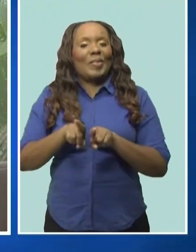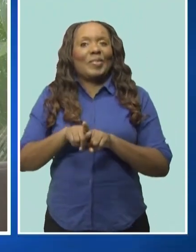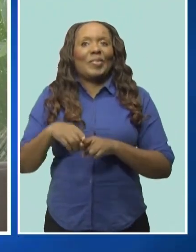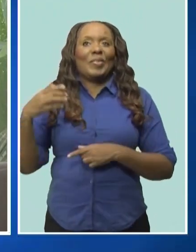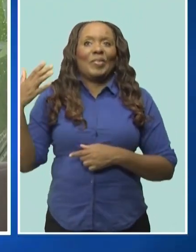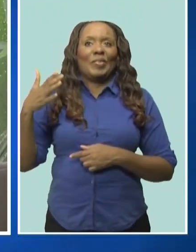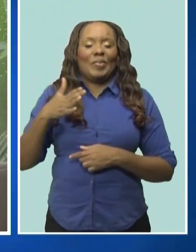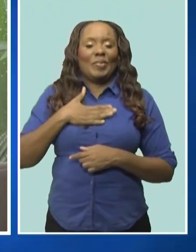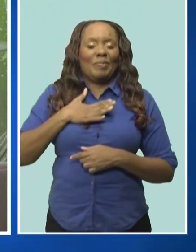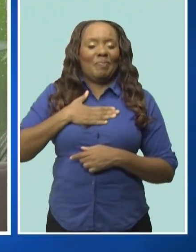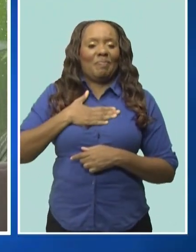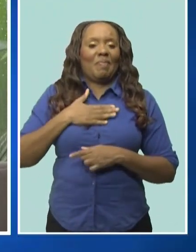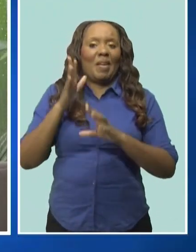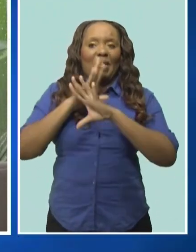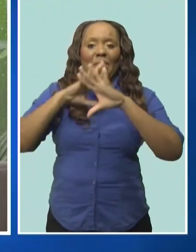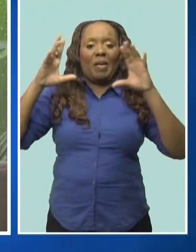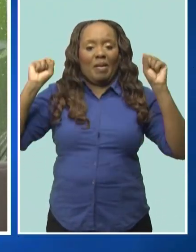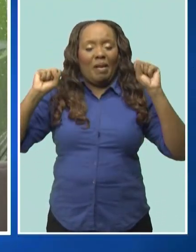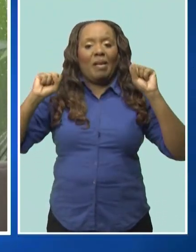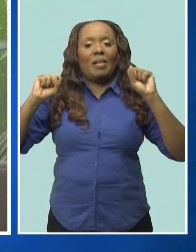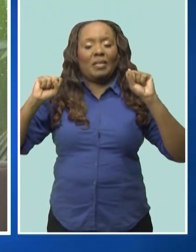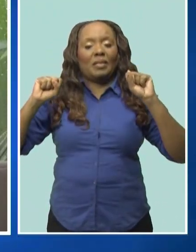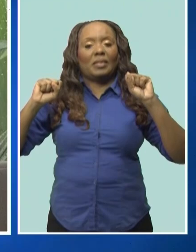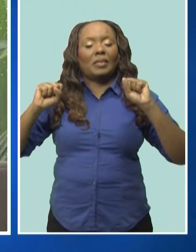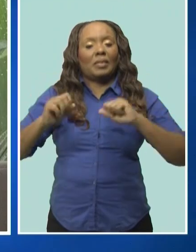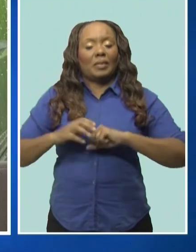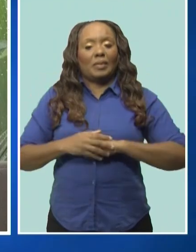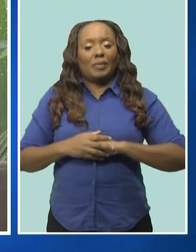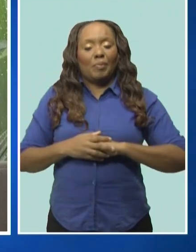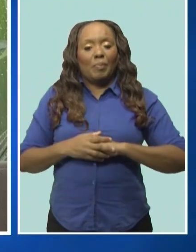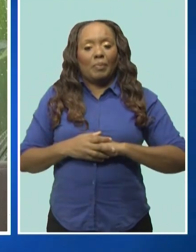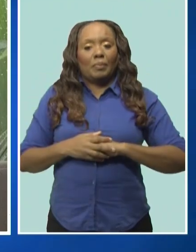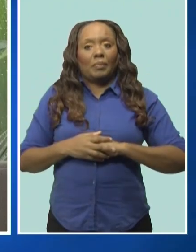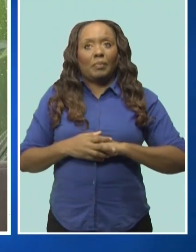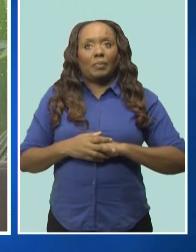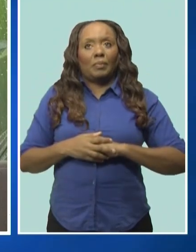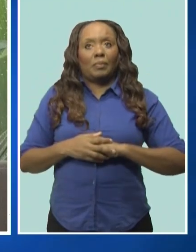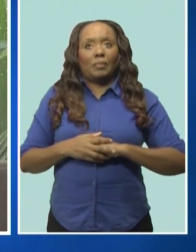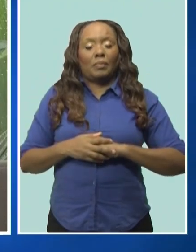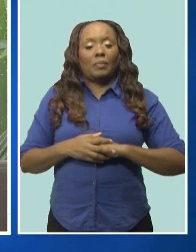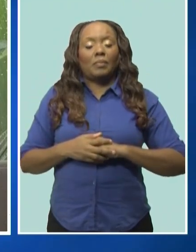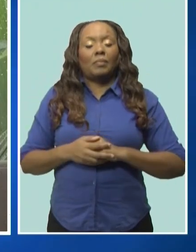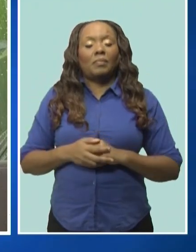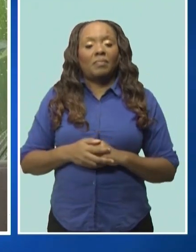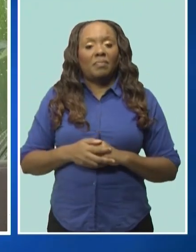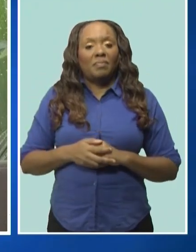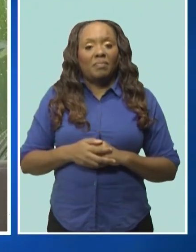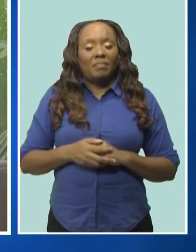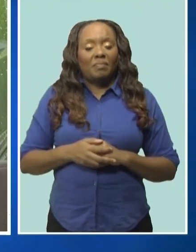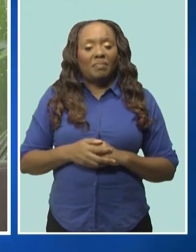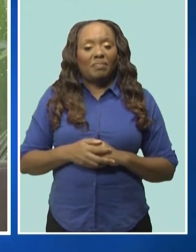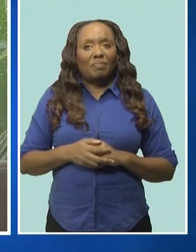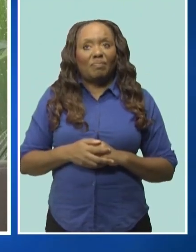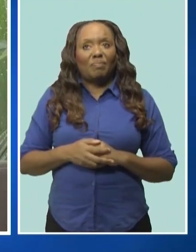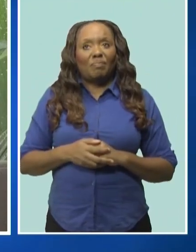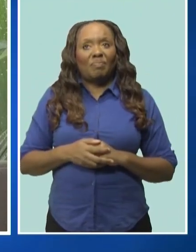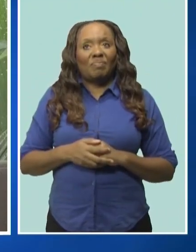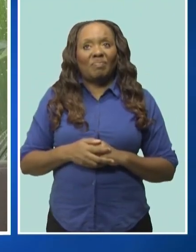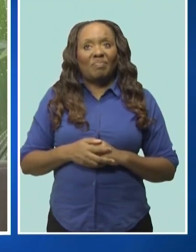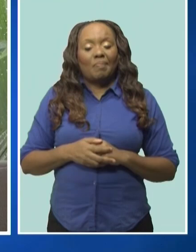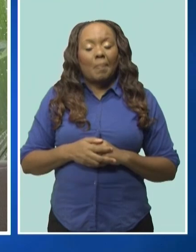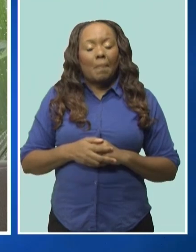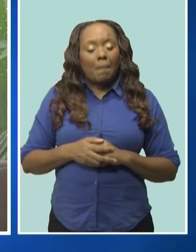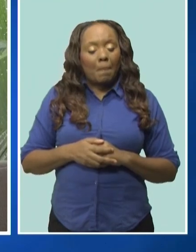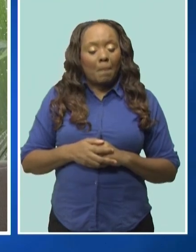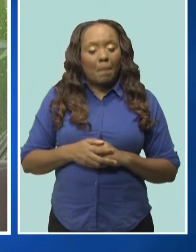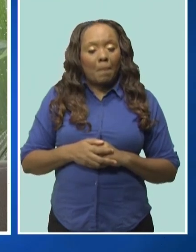President Orama, is on that list as well. It's Remy from Sharita Ramphal Center